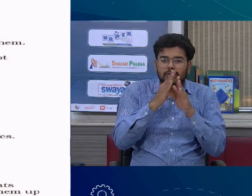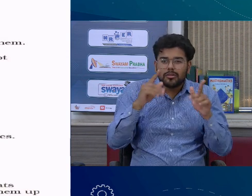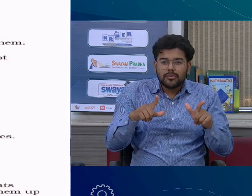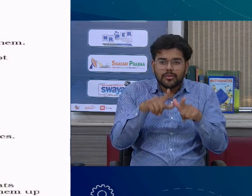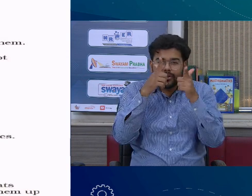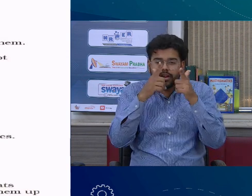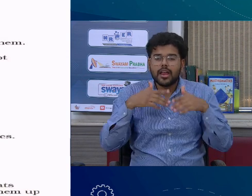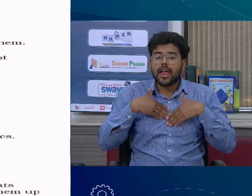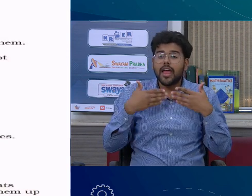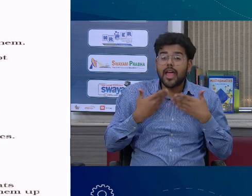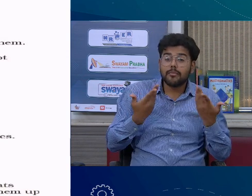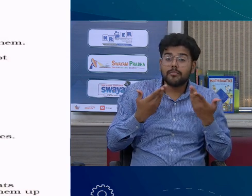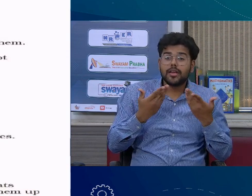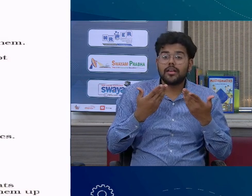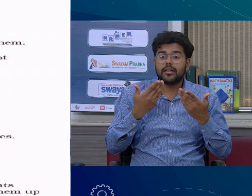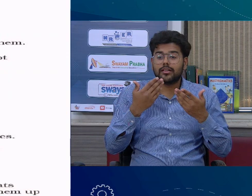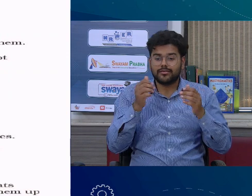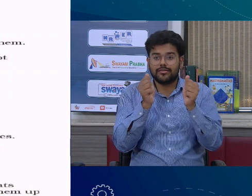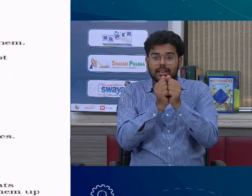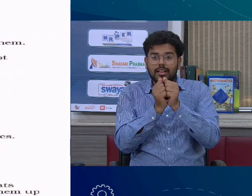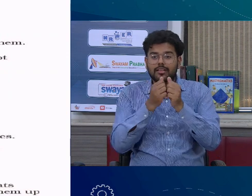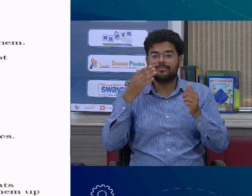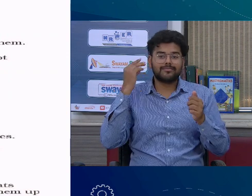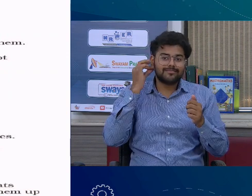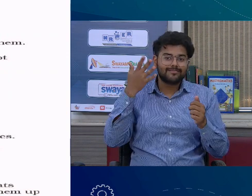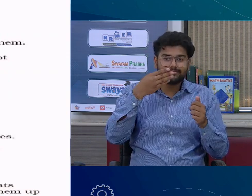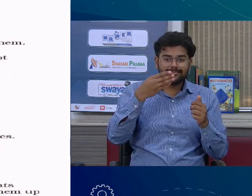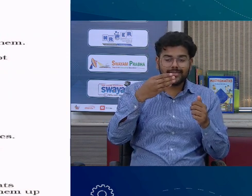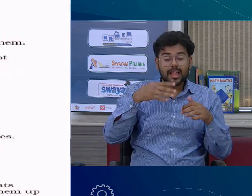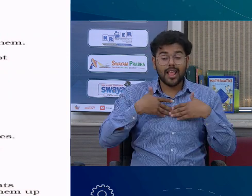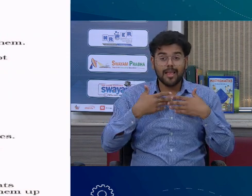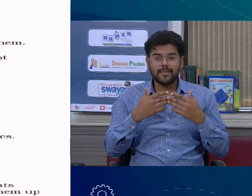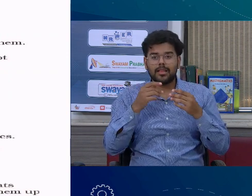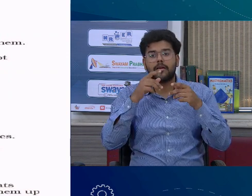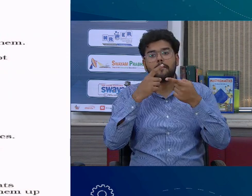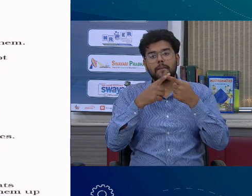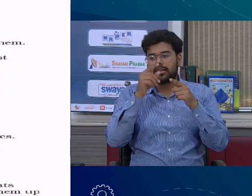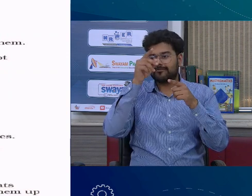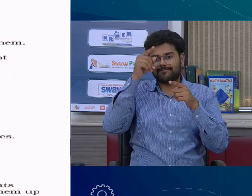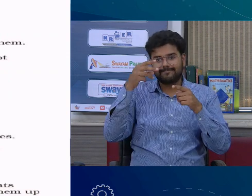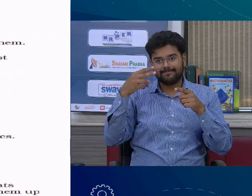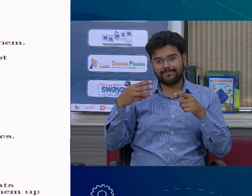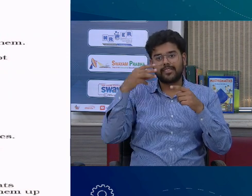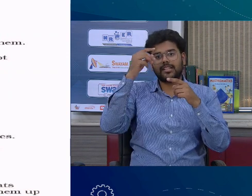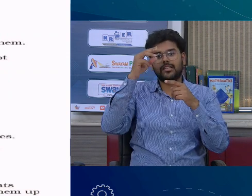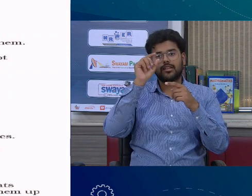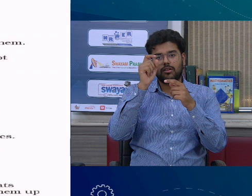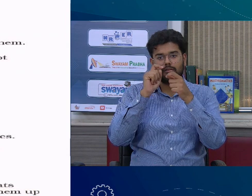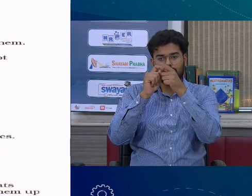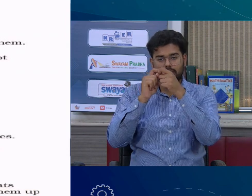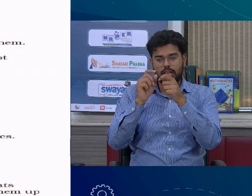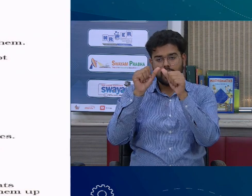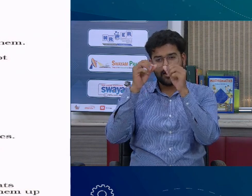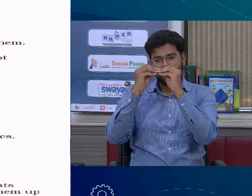happy with gold leaves. But there are three options. So you need to you understand the story, yes, you'll be able